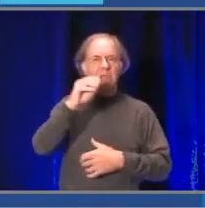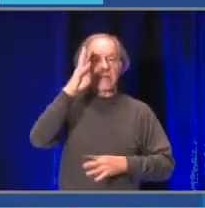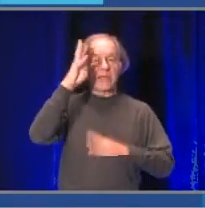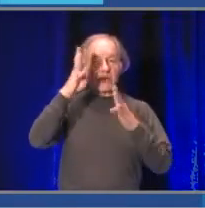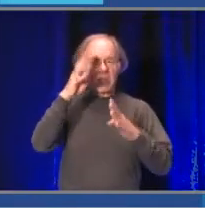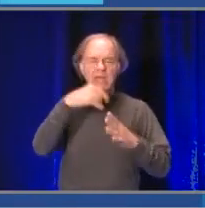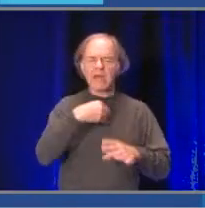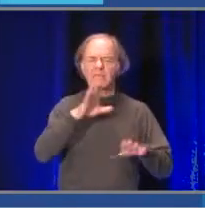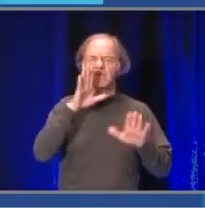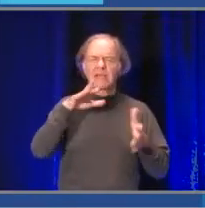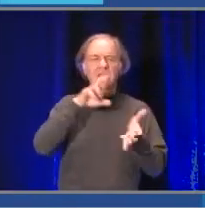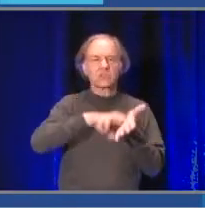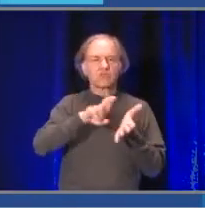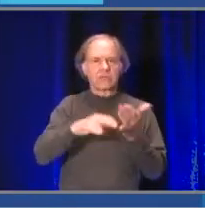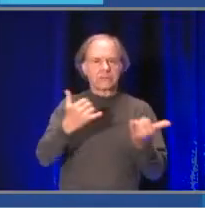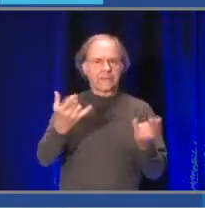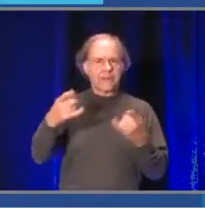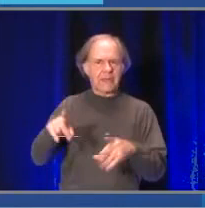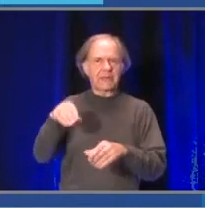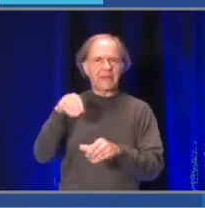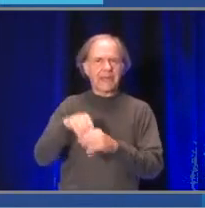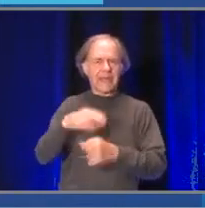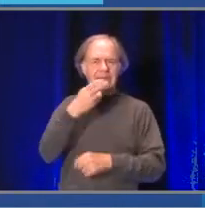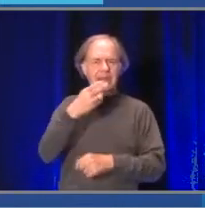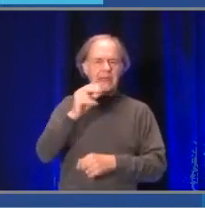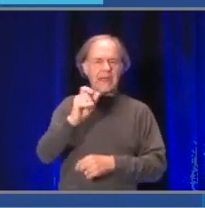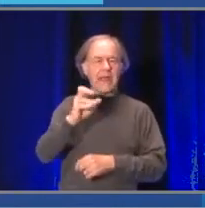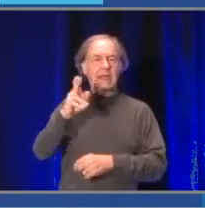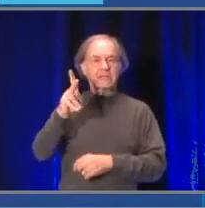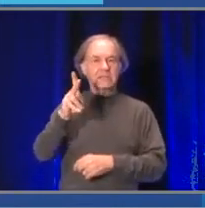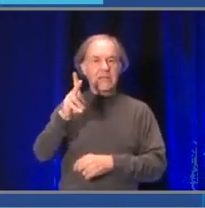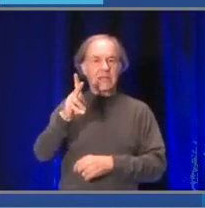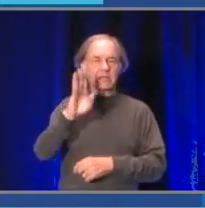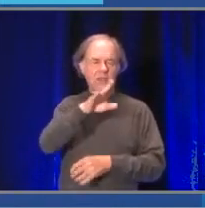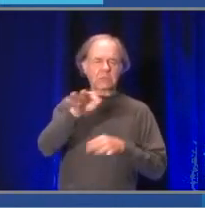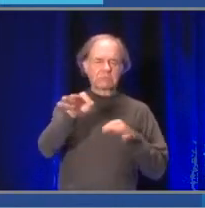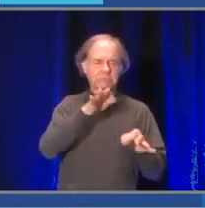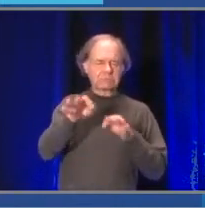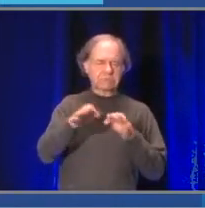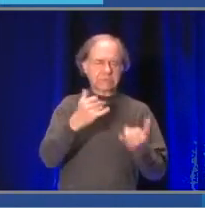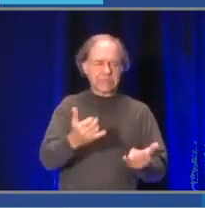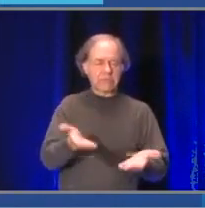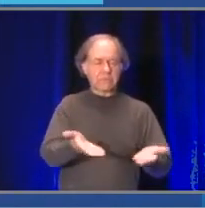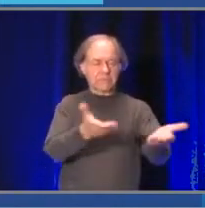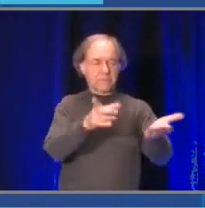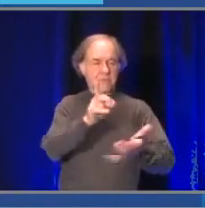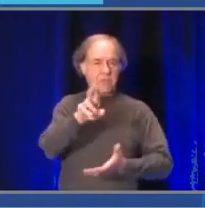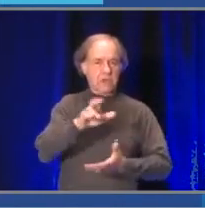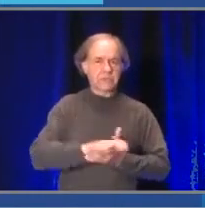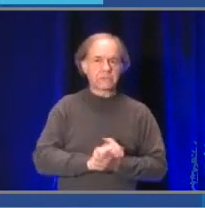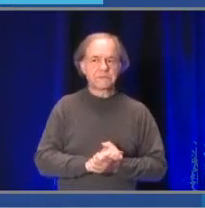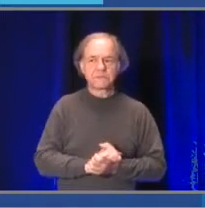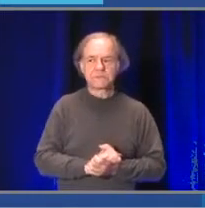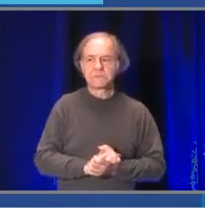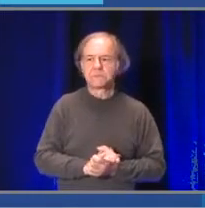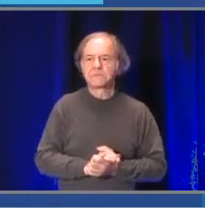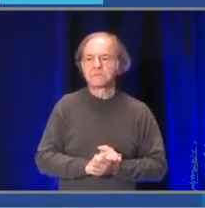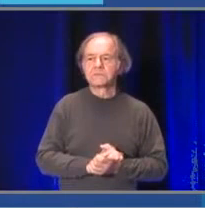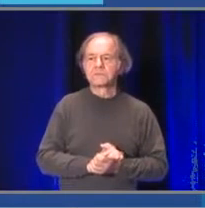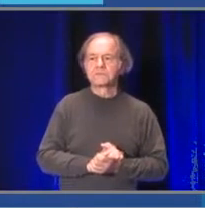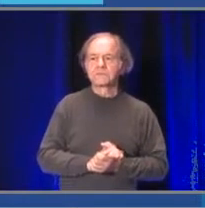some fantastic studies underway at Hackensack, which he will speak to on at this time. Doctor?